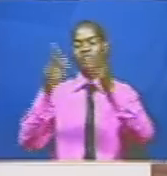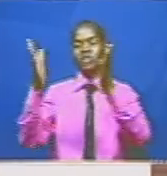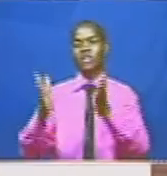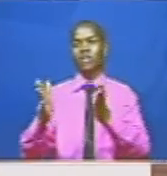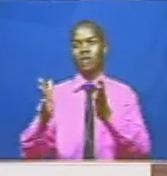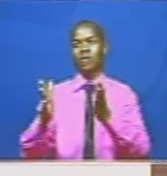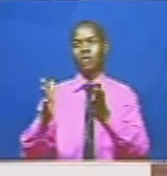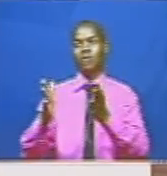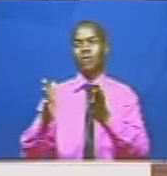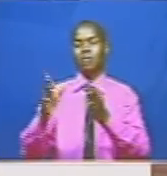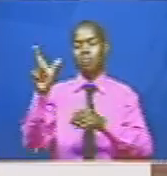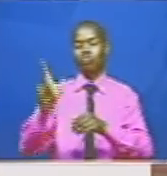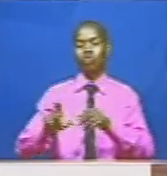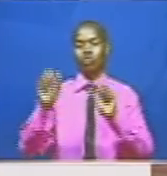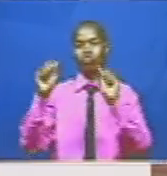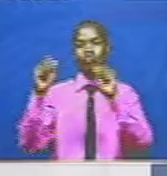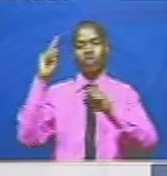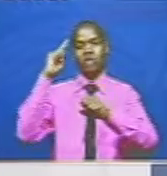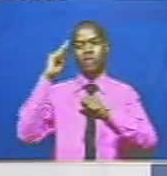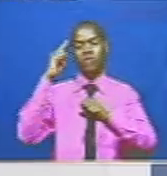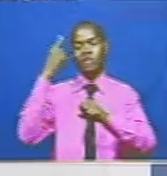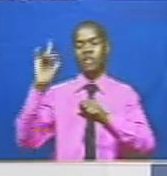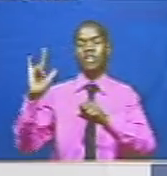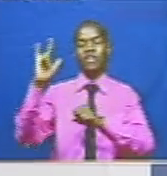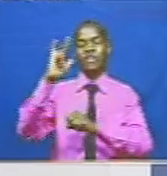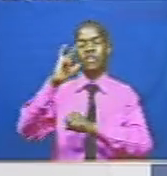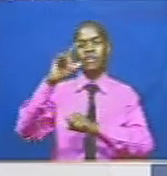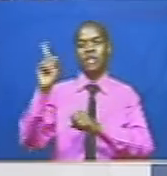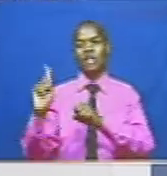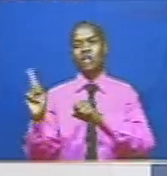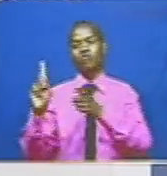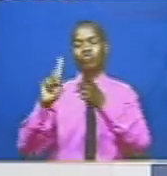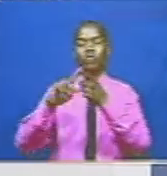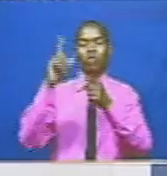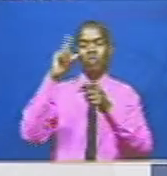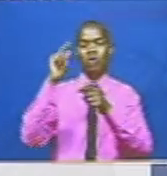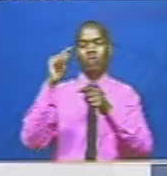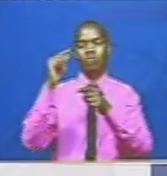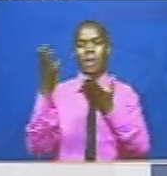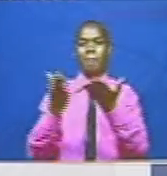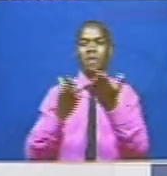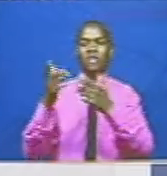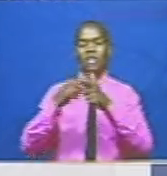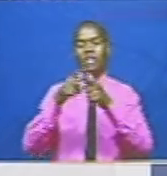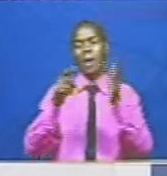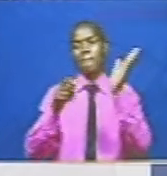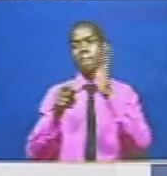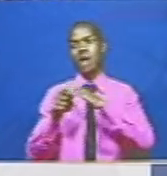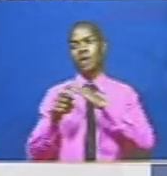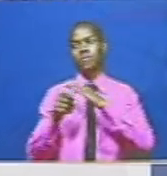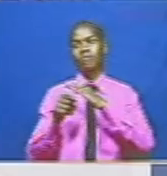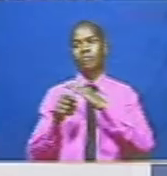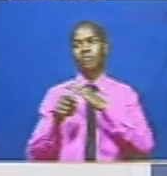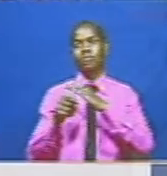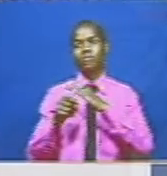will think about, I'm flying from Nairobi to Lodo in the morning, do some business maybe in the county, and fly back to Nairobi. So as a, that